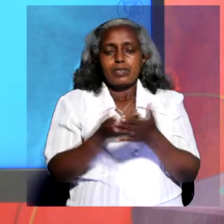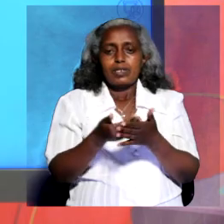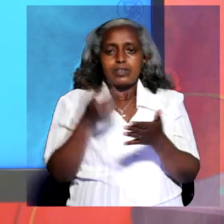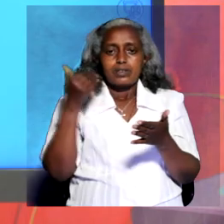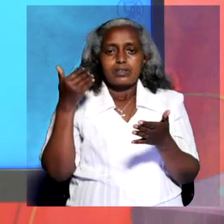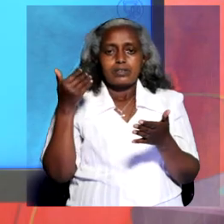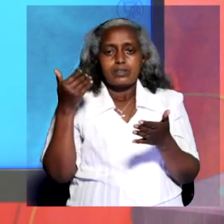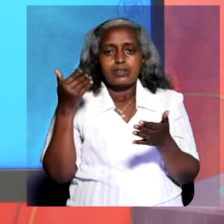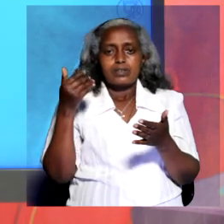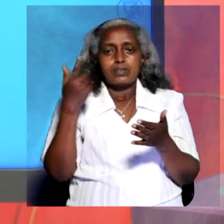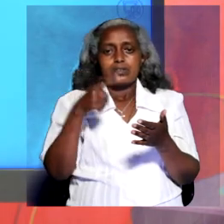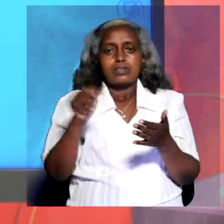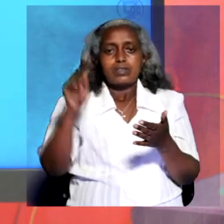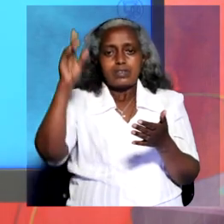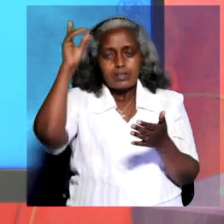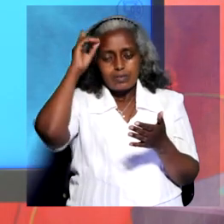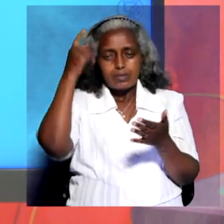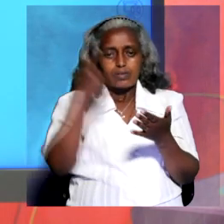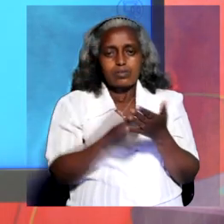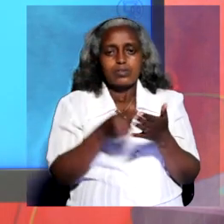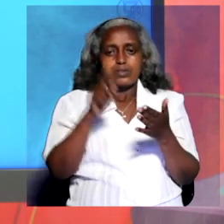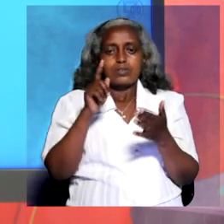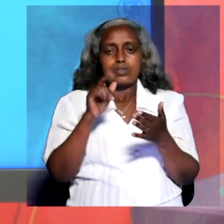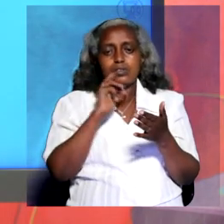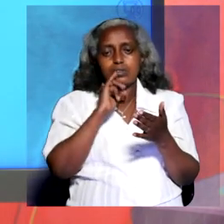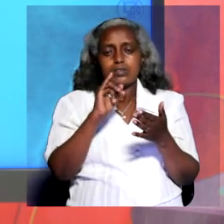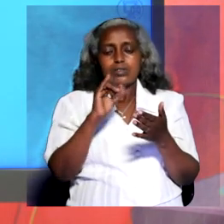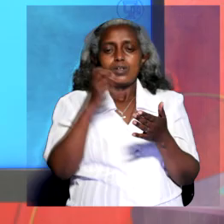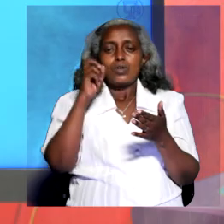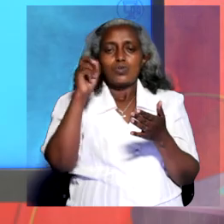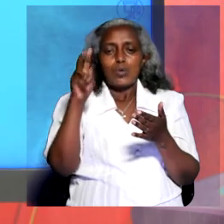minus the derivative of this one, it is